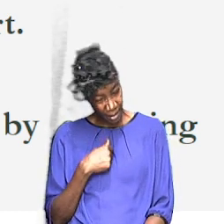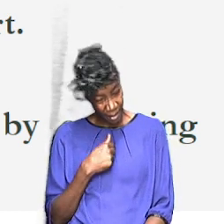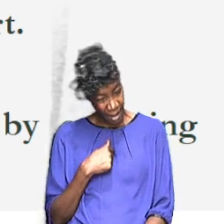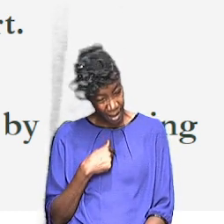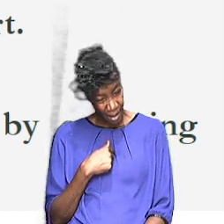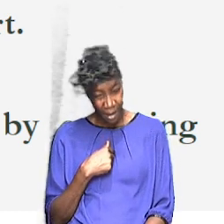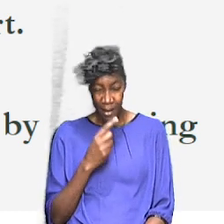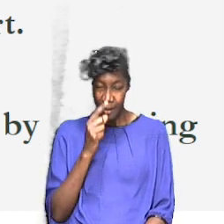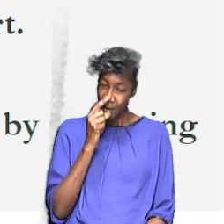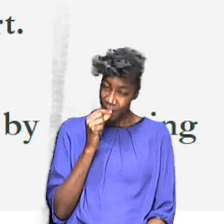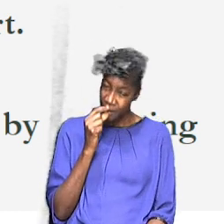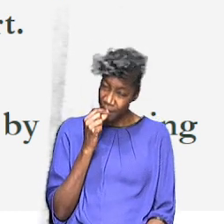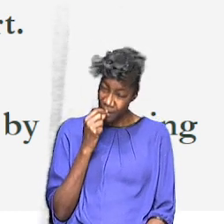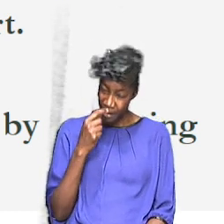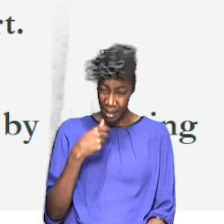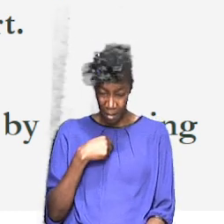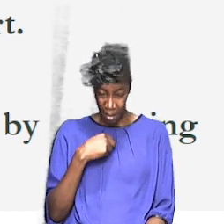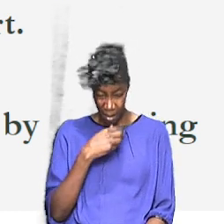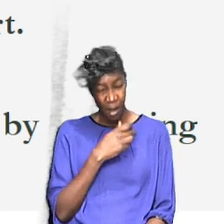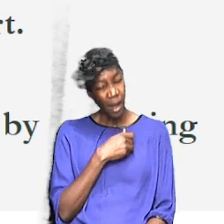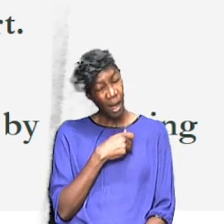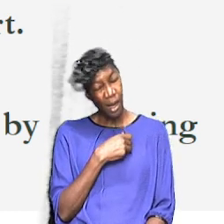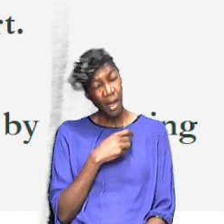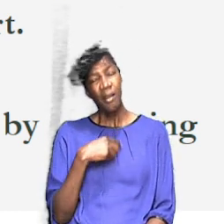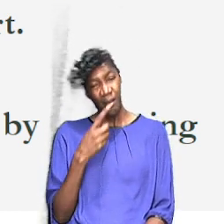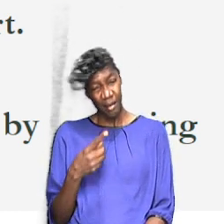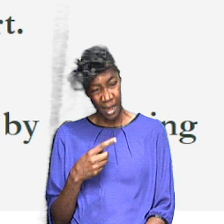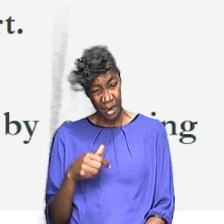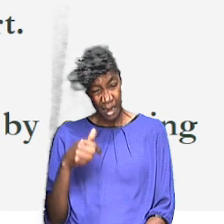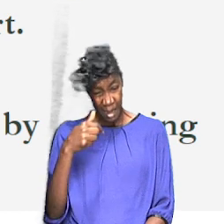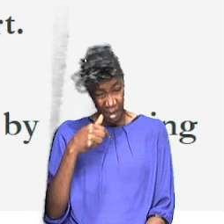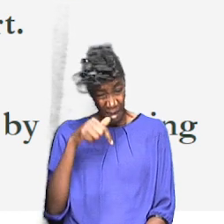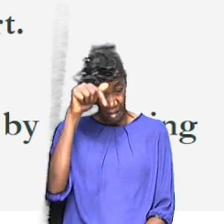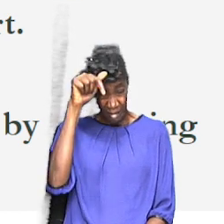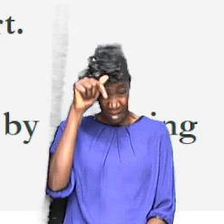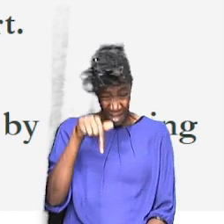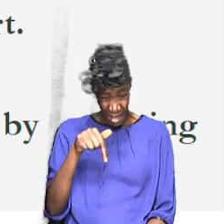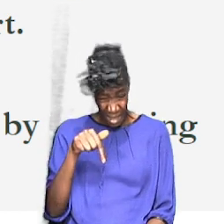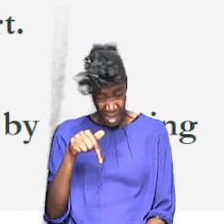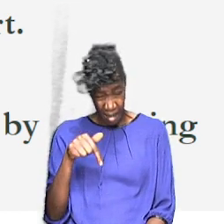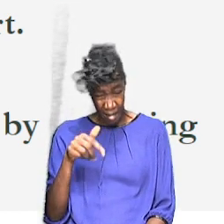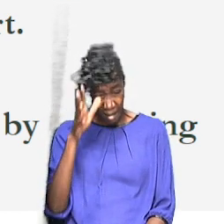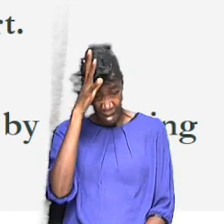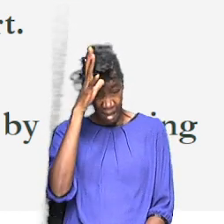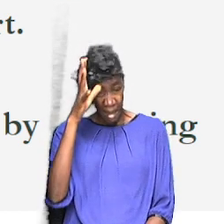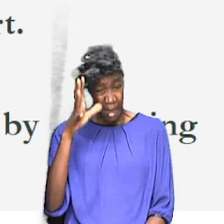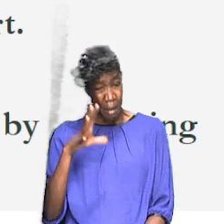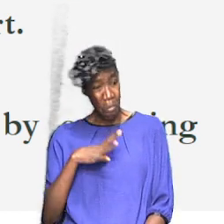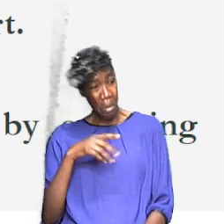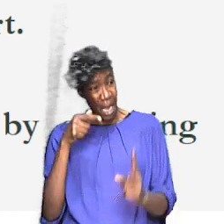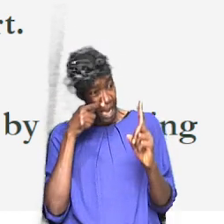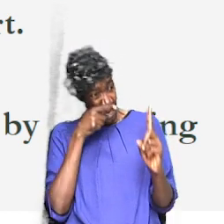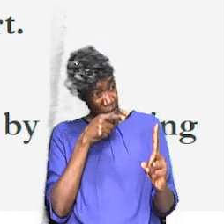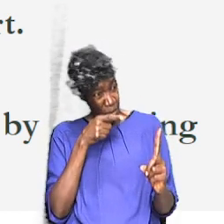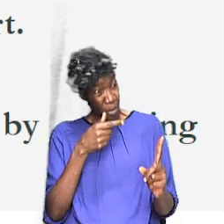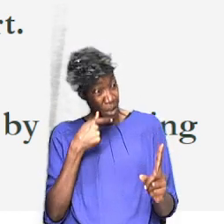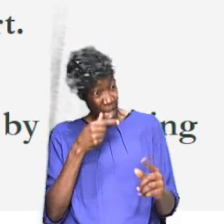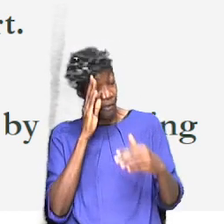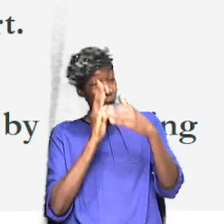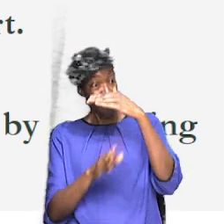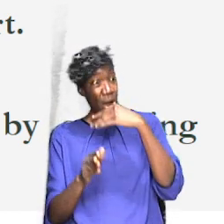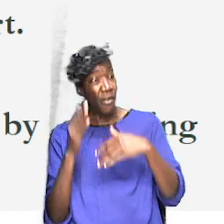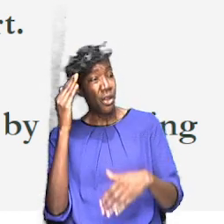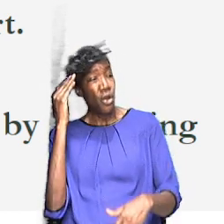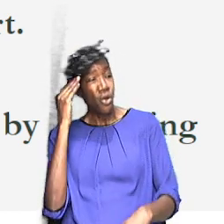loud. He talk within his heart, that saying that this man, if he were a prophet, would have known who and what man